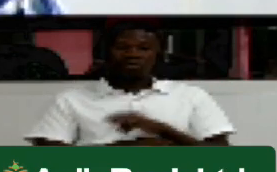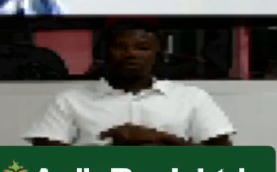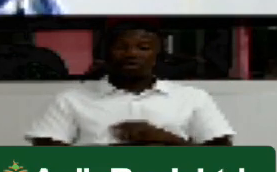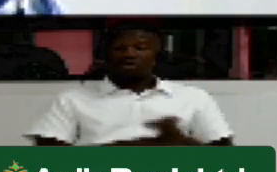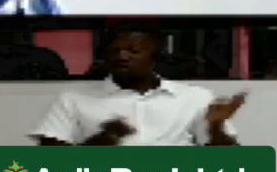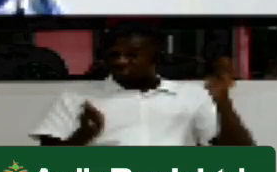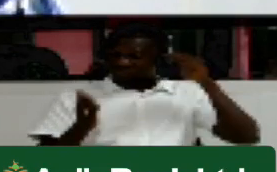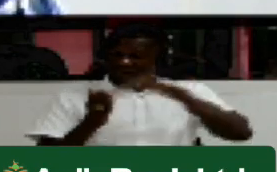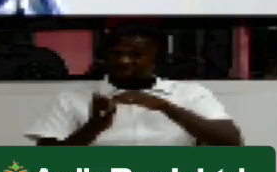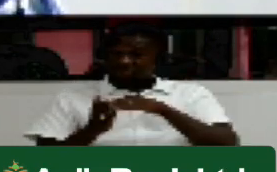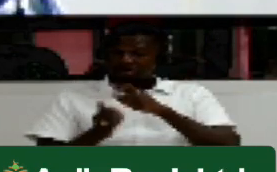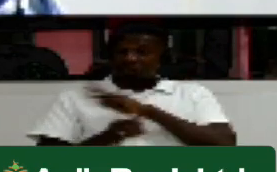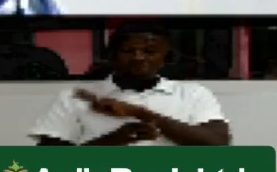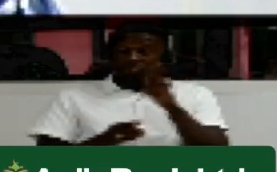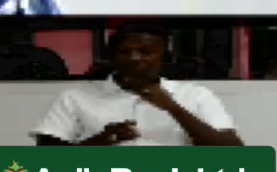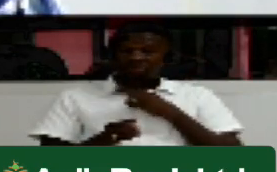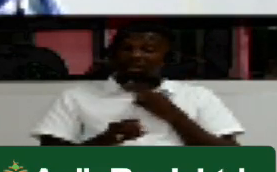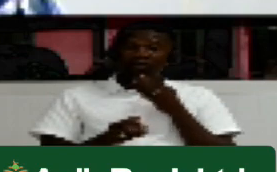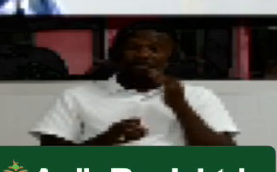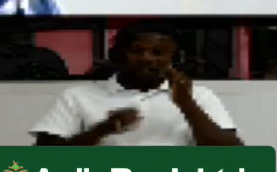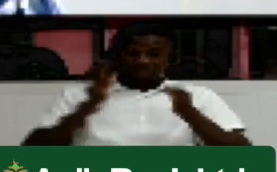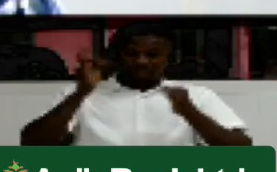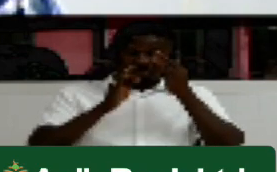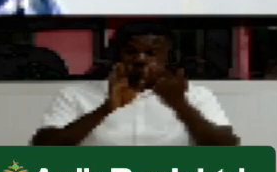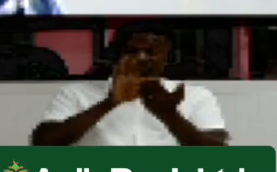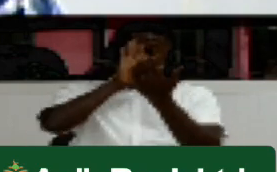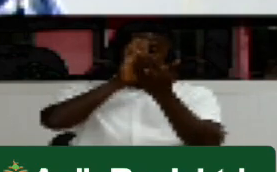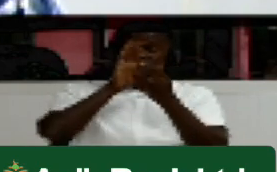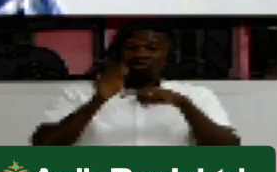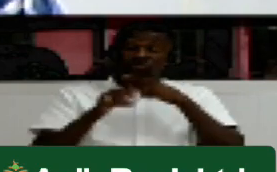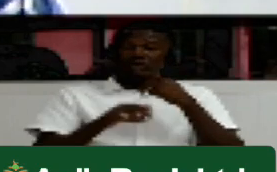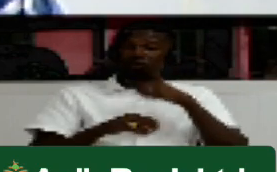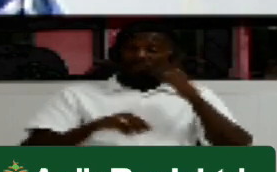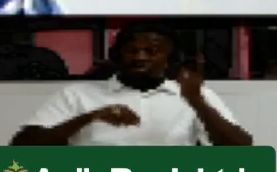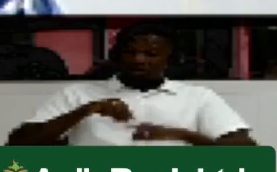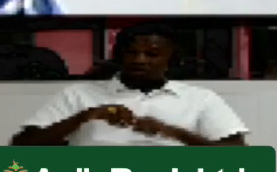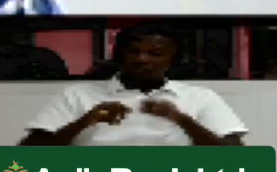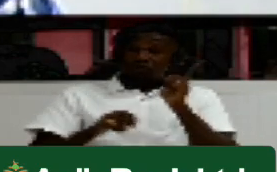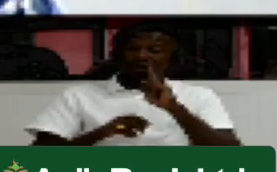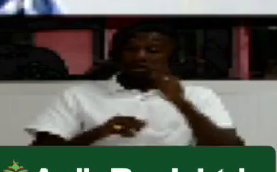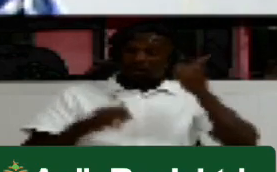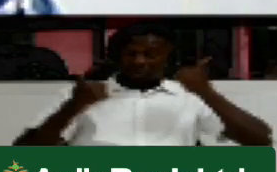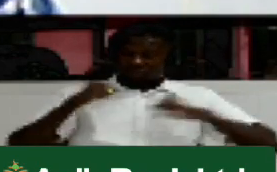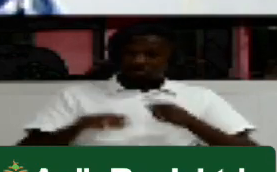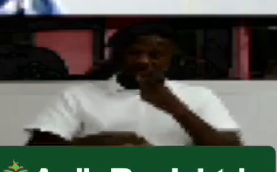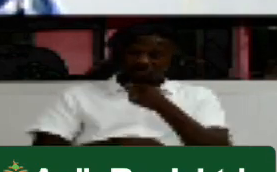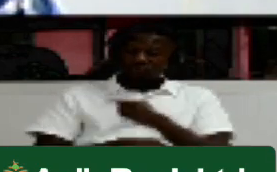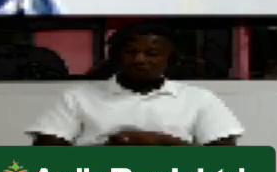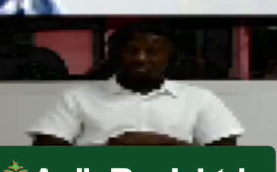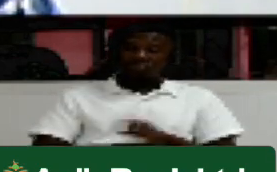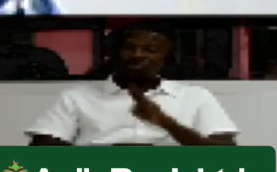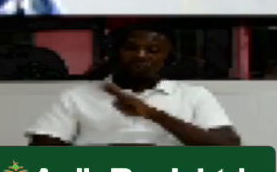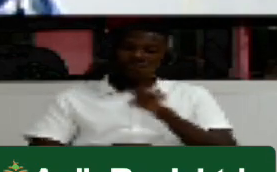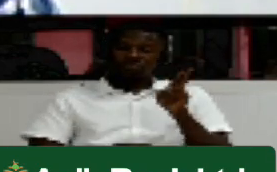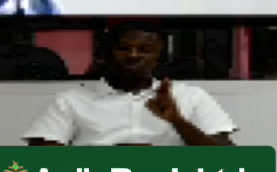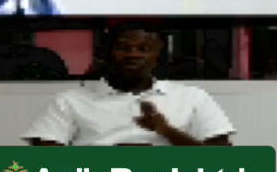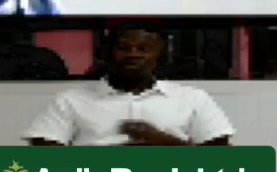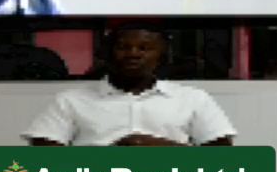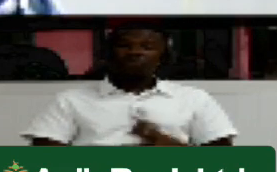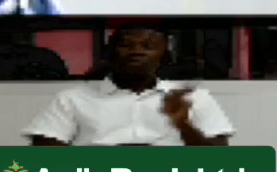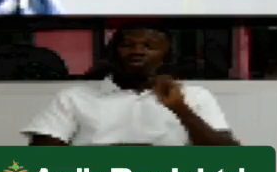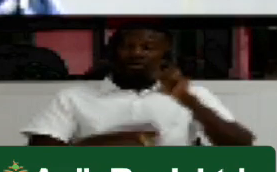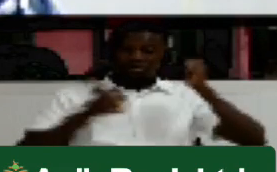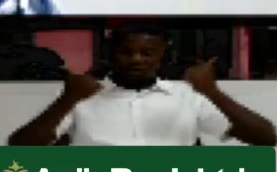been tried or prosecuted for what happened to you? No. And what about your education? I